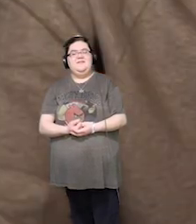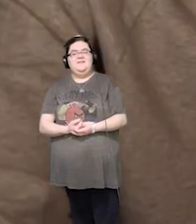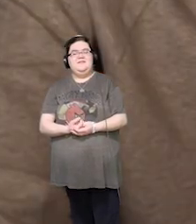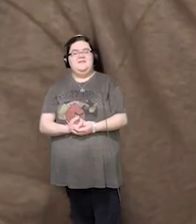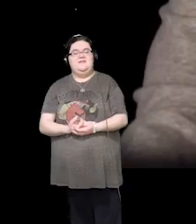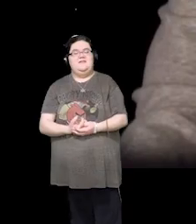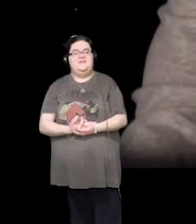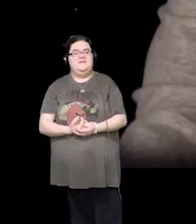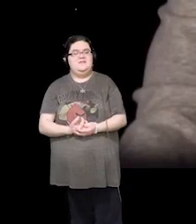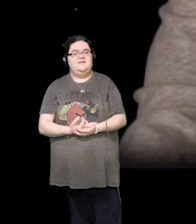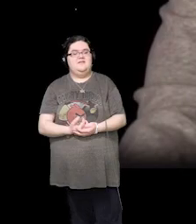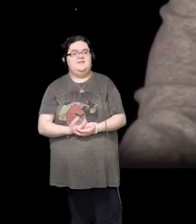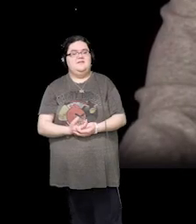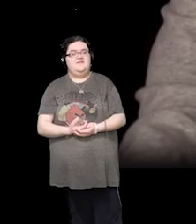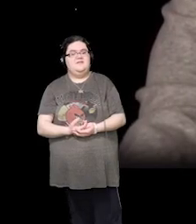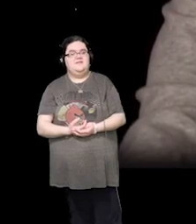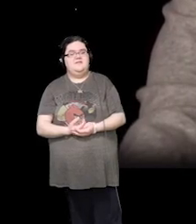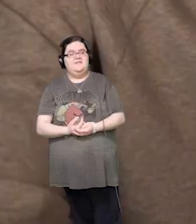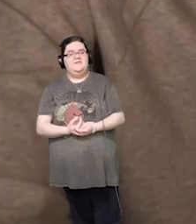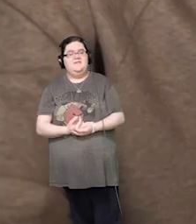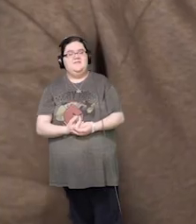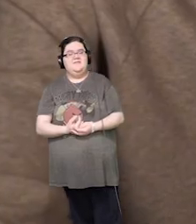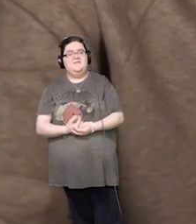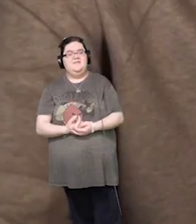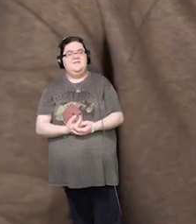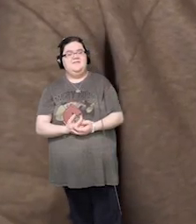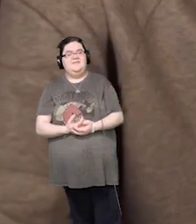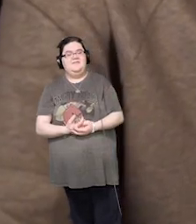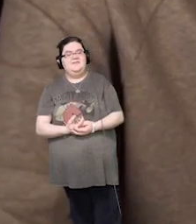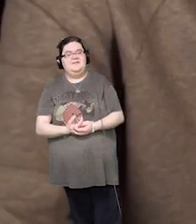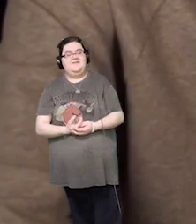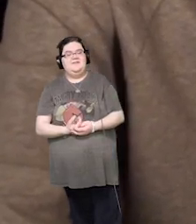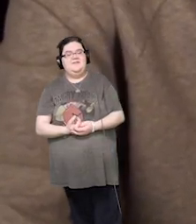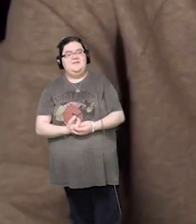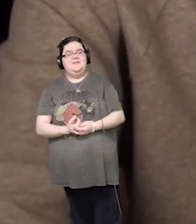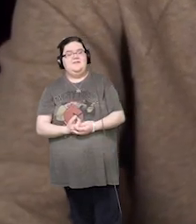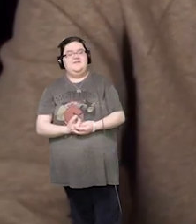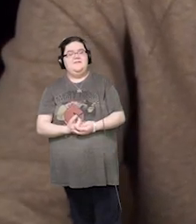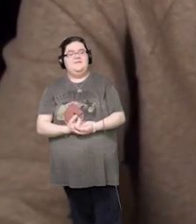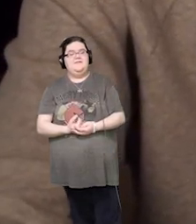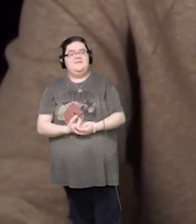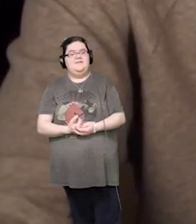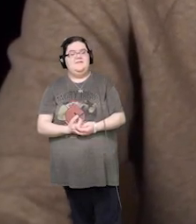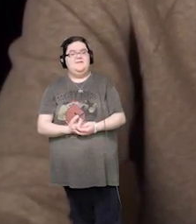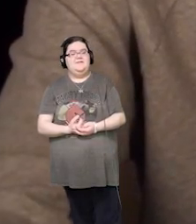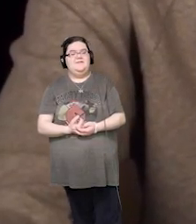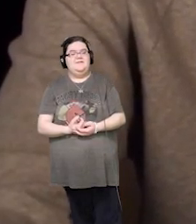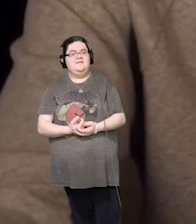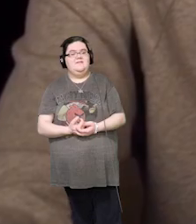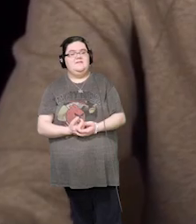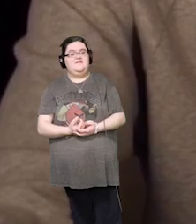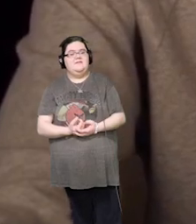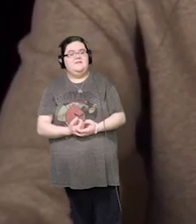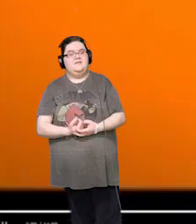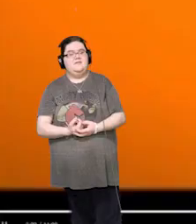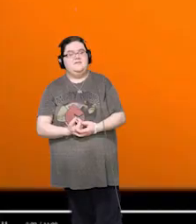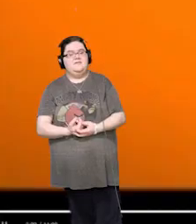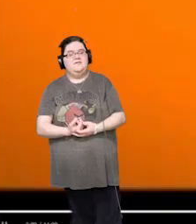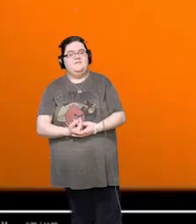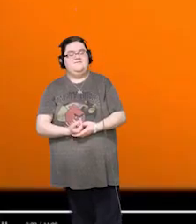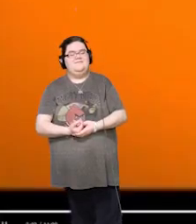shop? Meteor Stuff. Maybe. How are you spelling meteor? Because that's a disgusting way of looking at it if you're talking about his